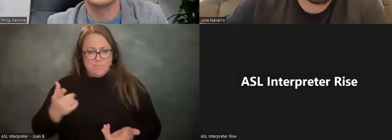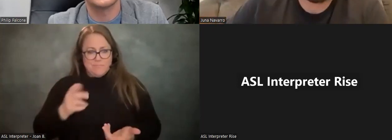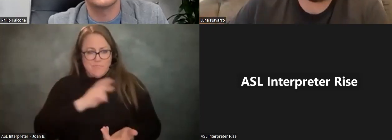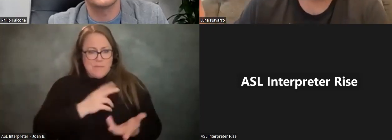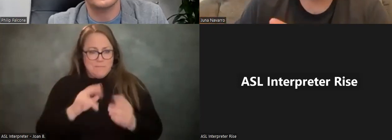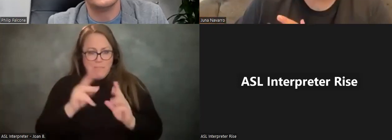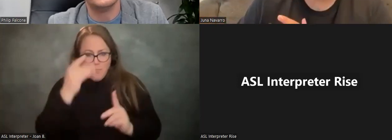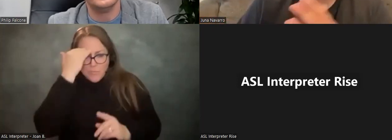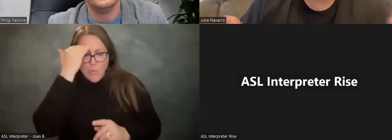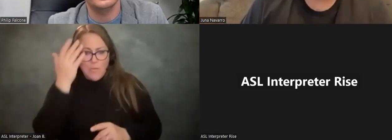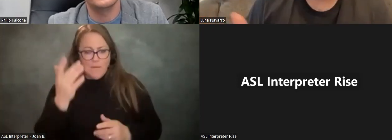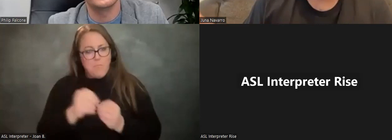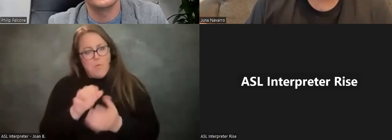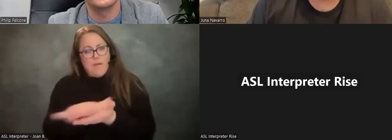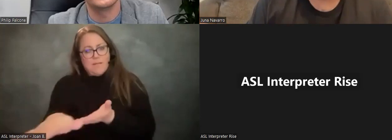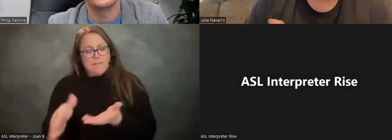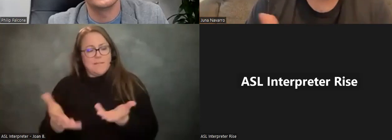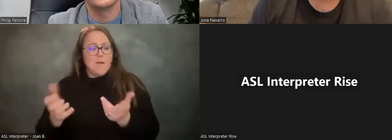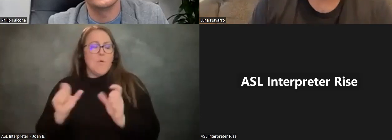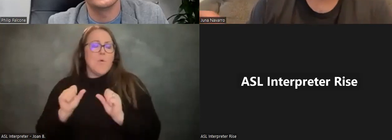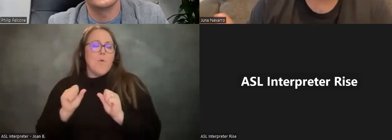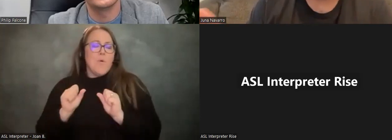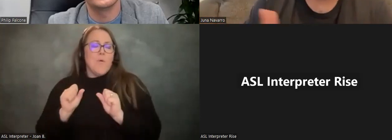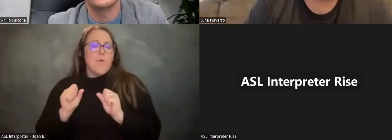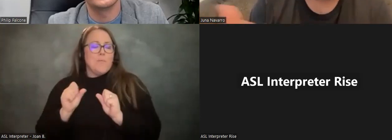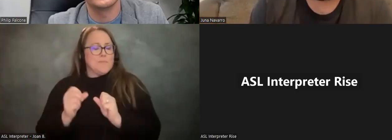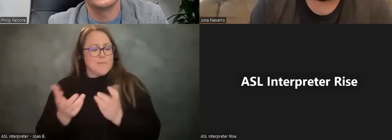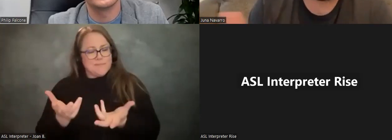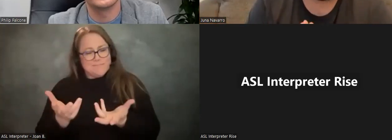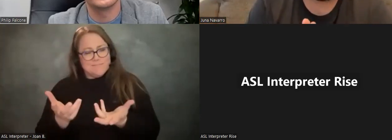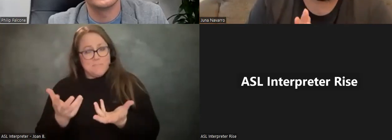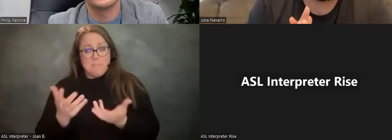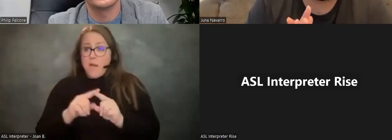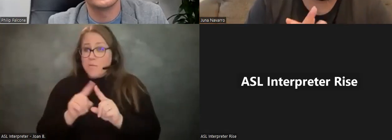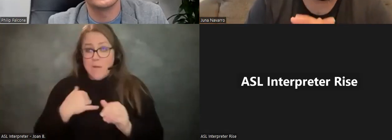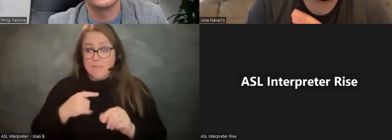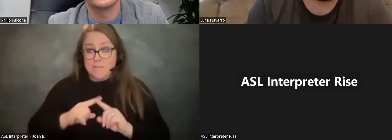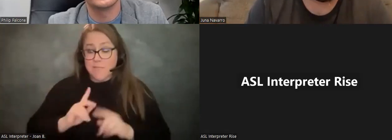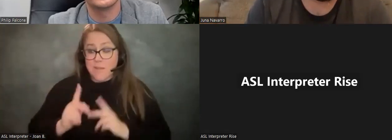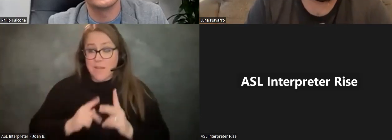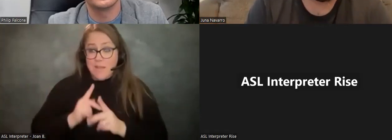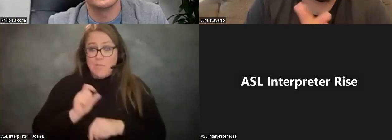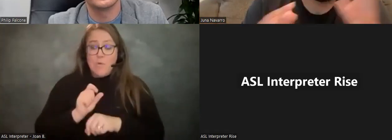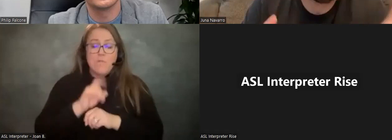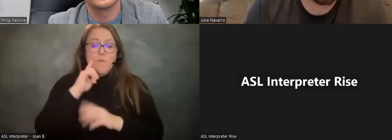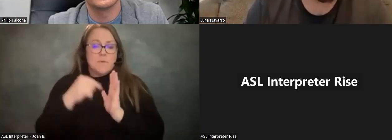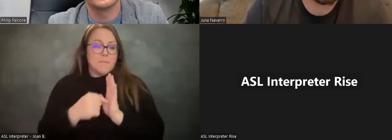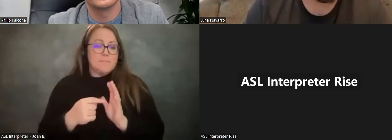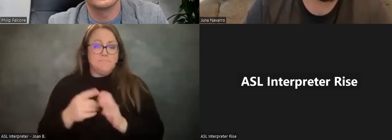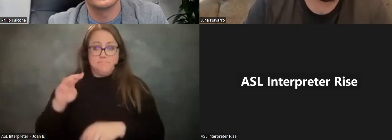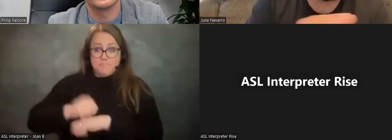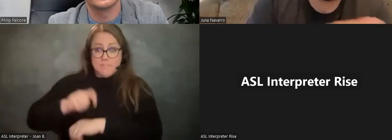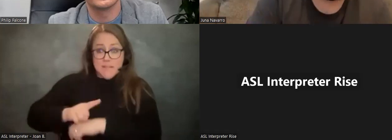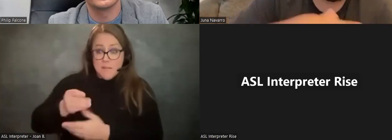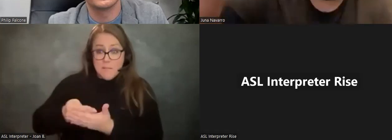and more kind to you. So it just comes down to it. But there's different markets. Like, you know, we can either go to McDonald's, buy